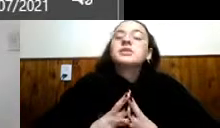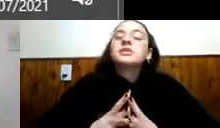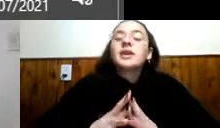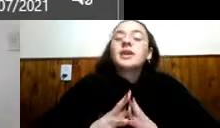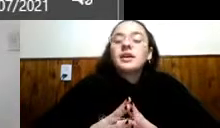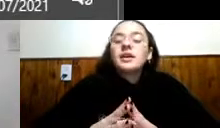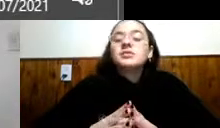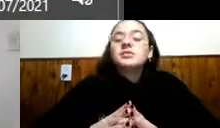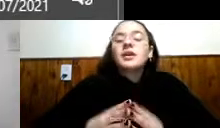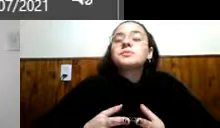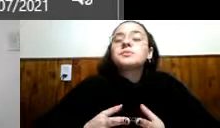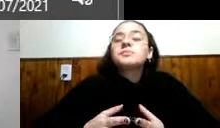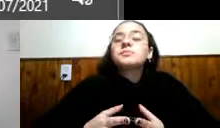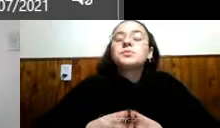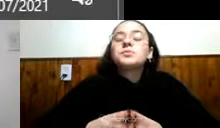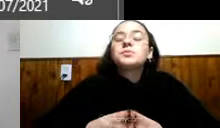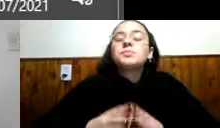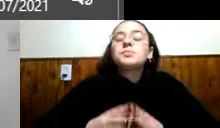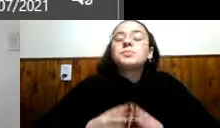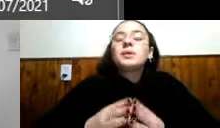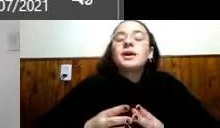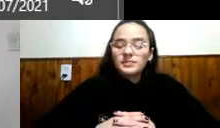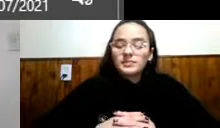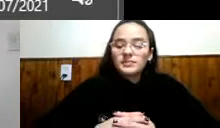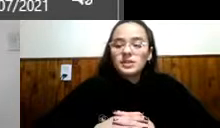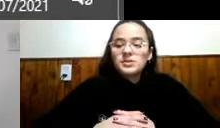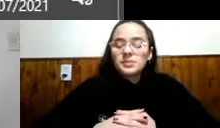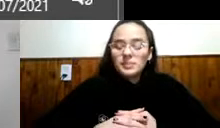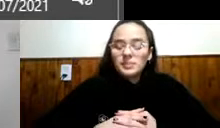financial aid that helps me to pay my